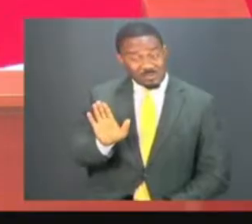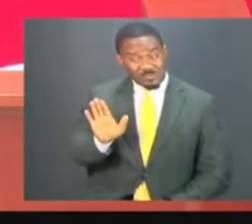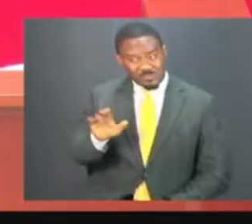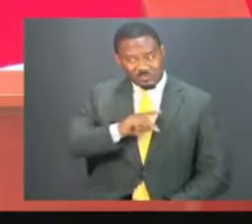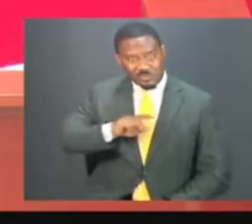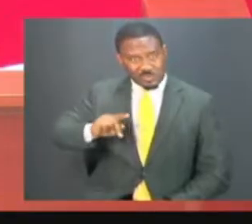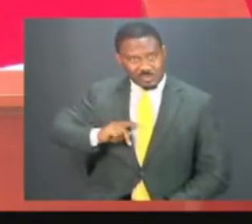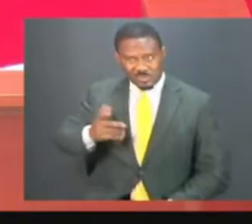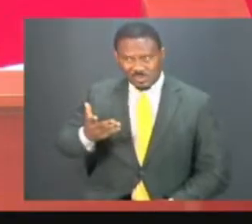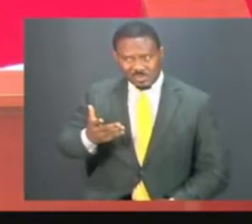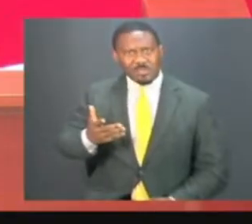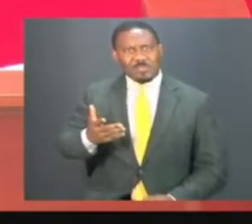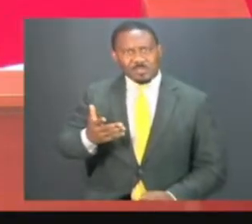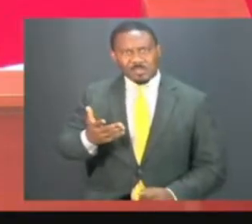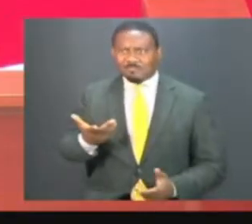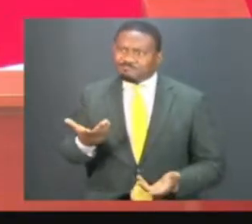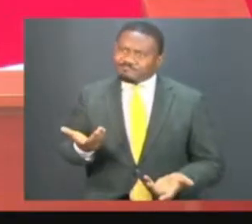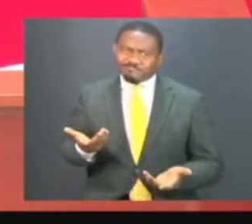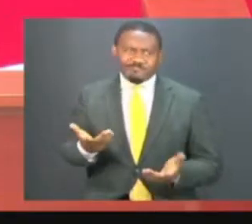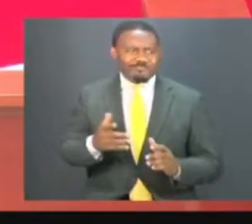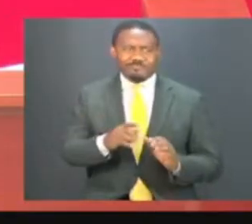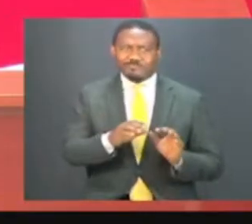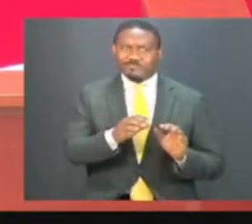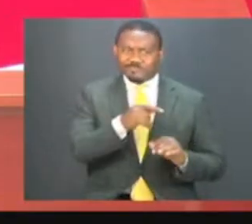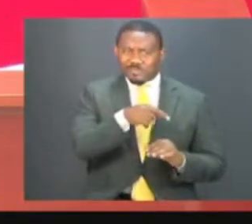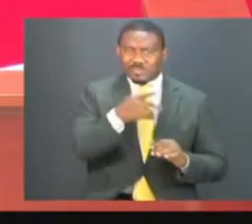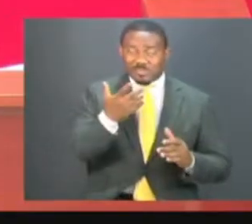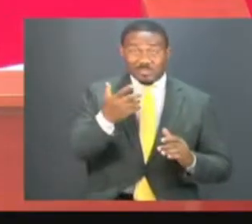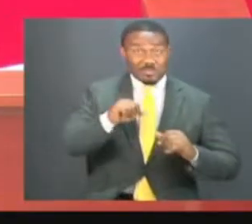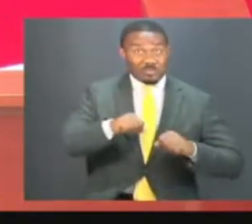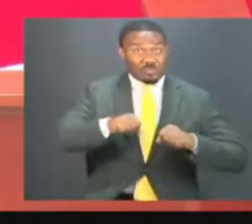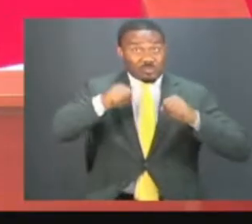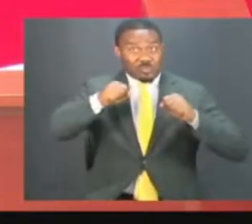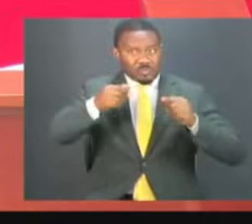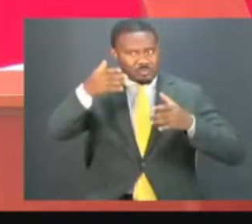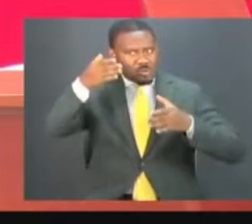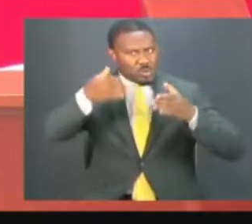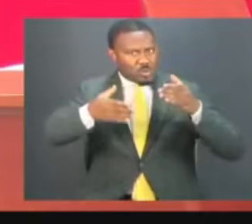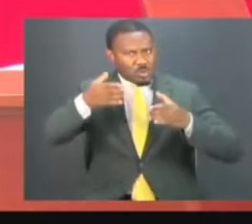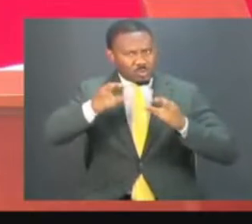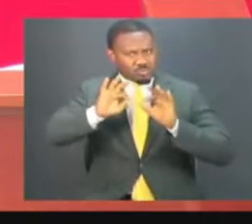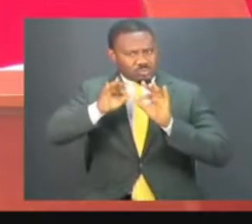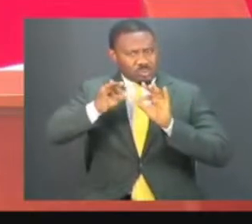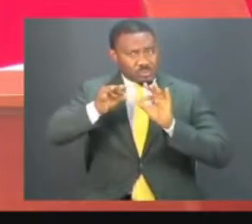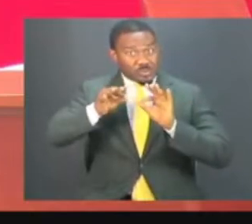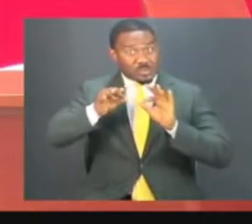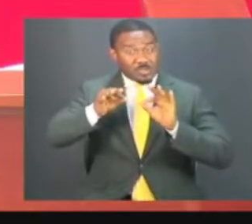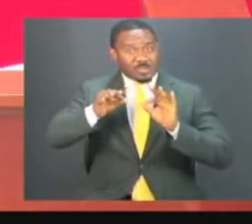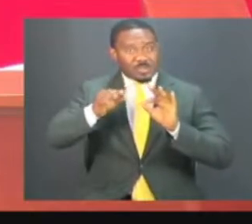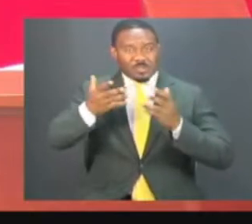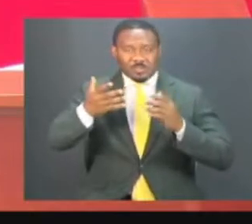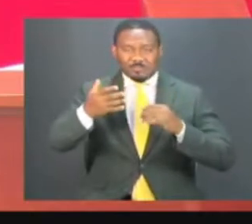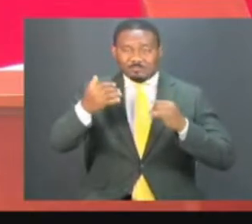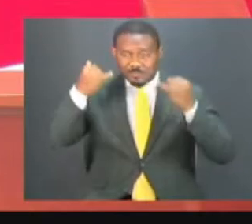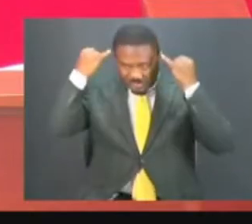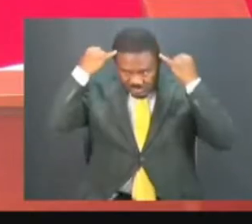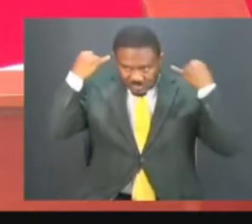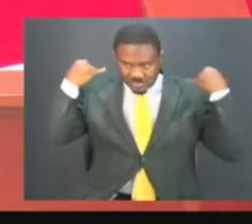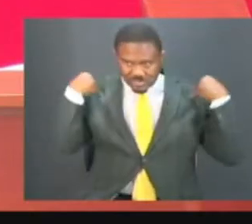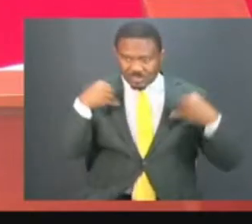are crafted based on the interpretation given by the Supreme Court in the case of Justice